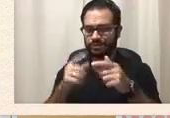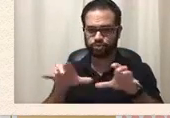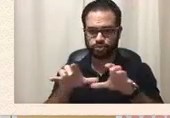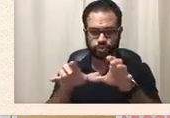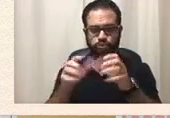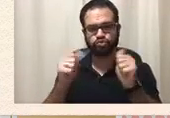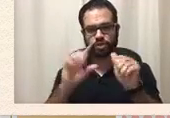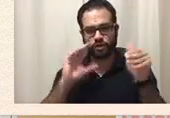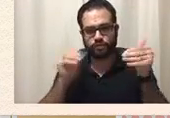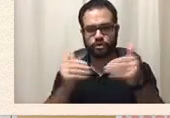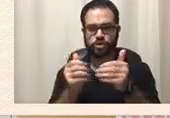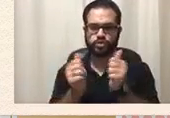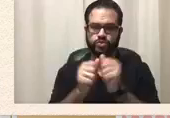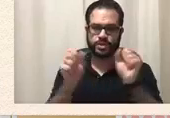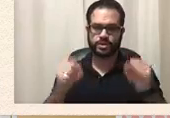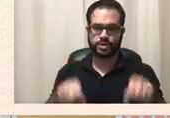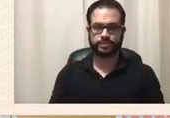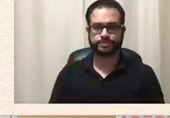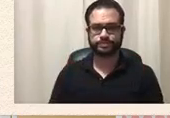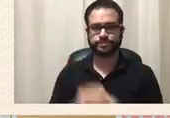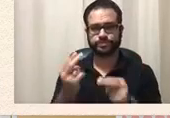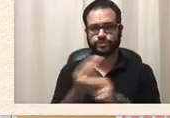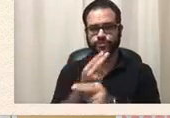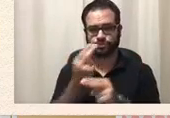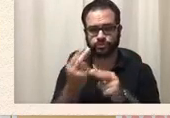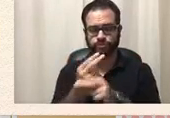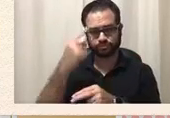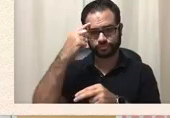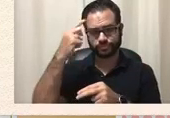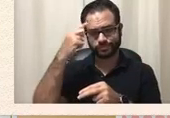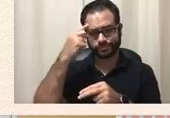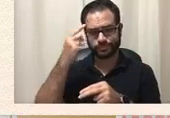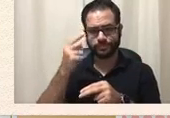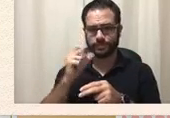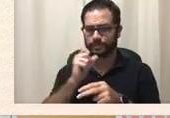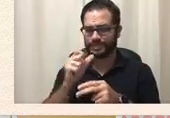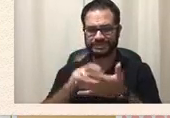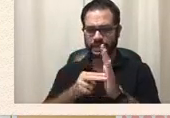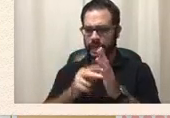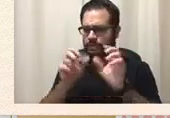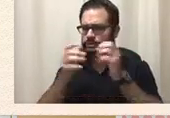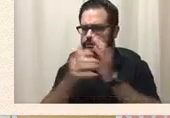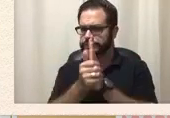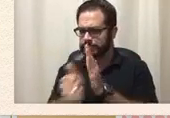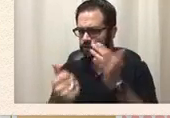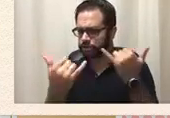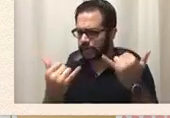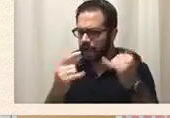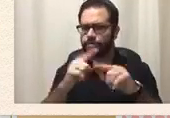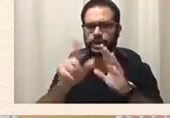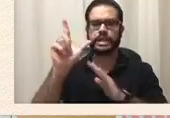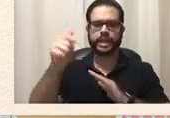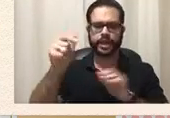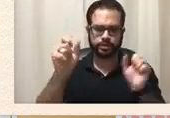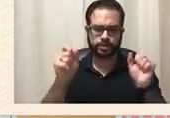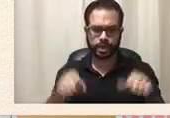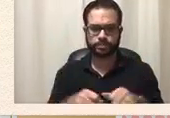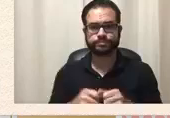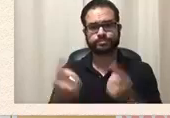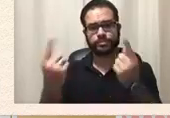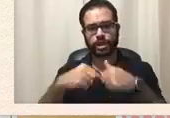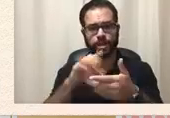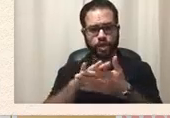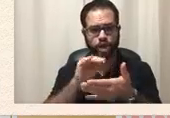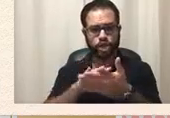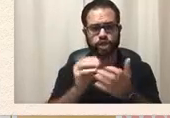growth mindset that your child is not proficient yet, but they will be one day. Come learn some cool, engaging study habits to motivate your